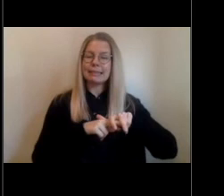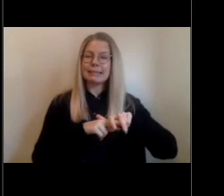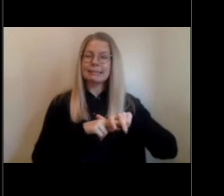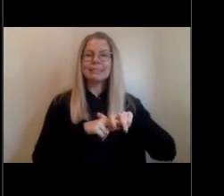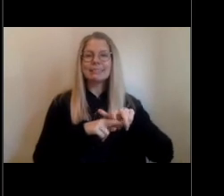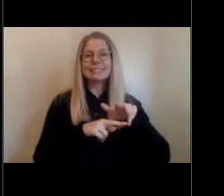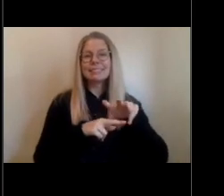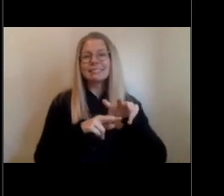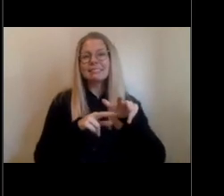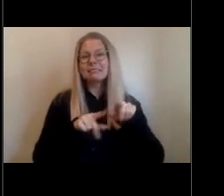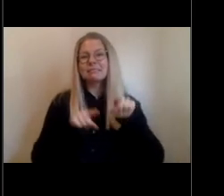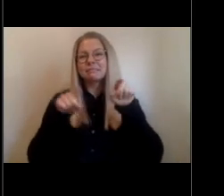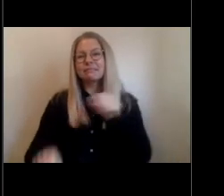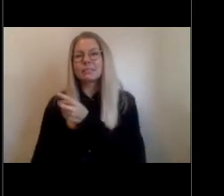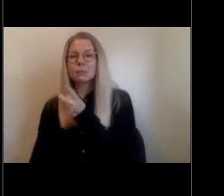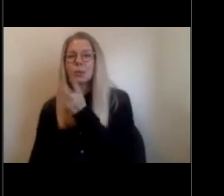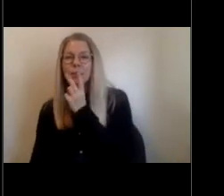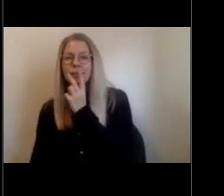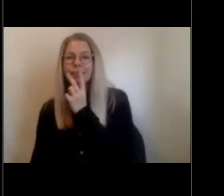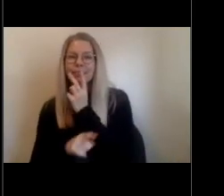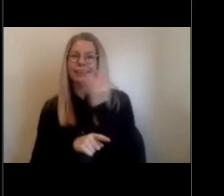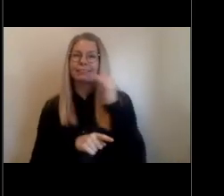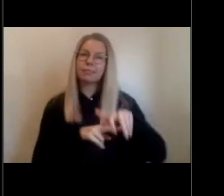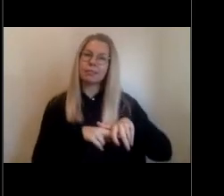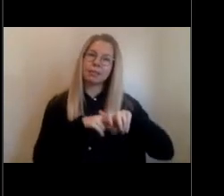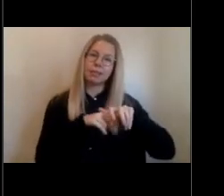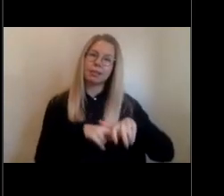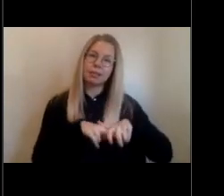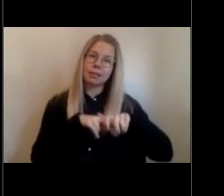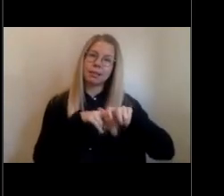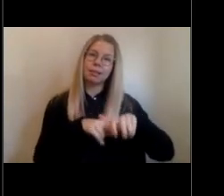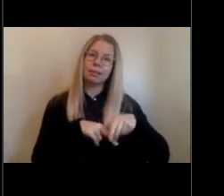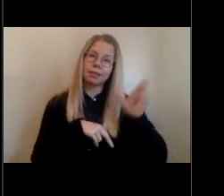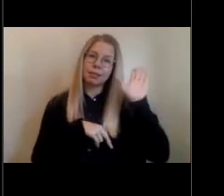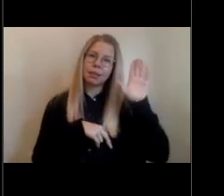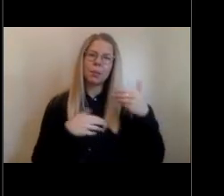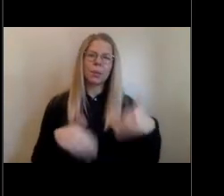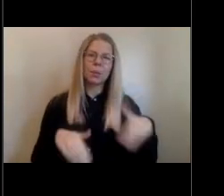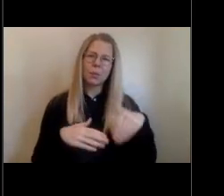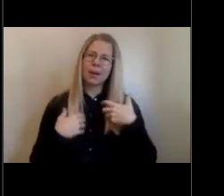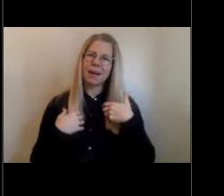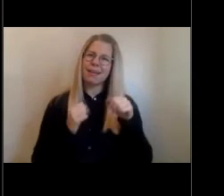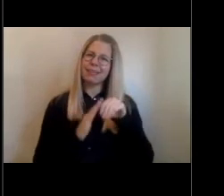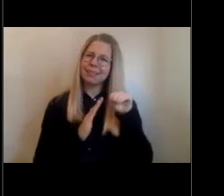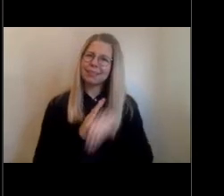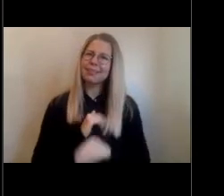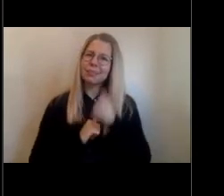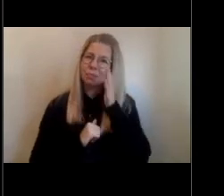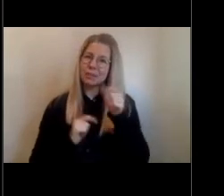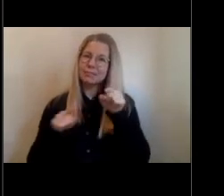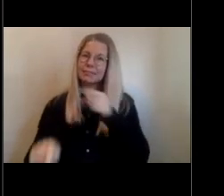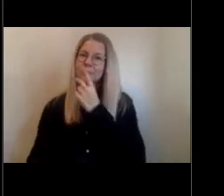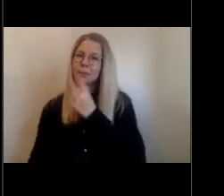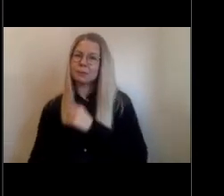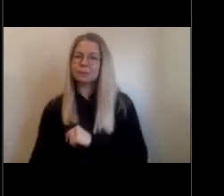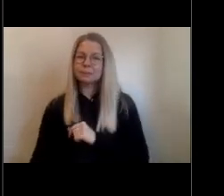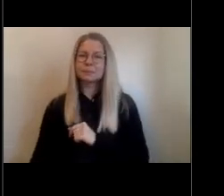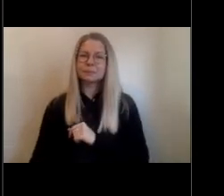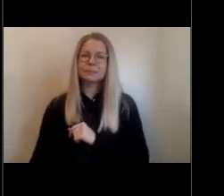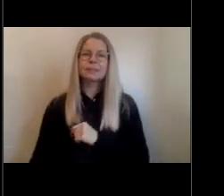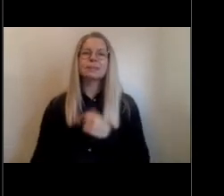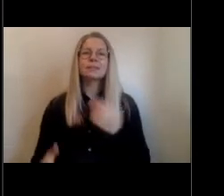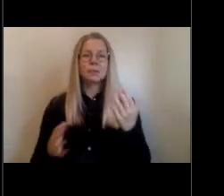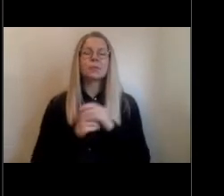exercise actually has a lot of really good science behind it. So a couple studies here: regular moderate exercise, 60 minutes 3 times a week,